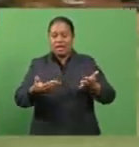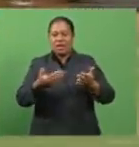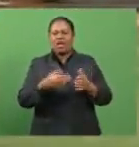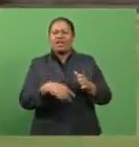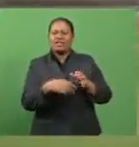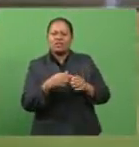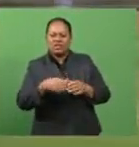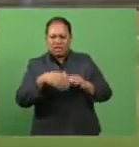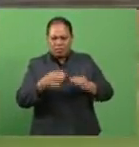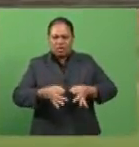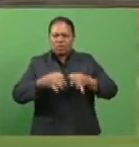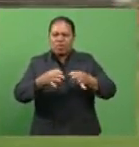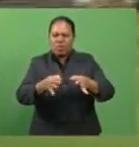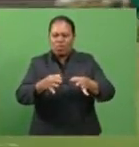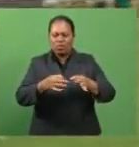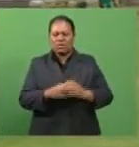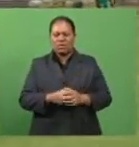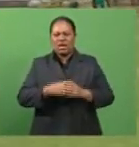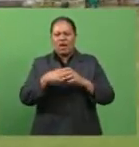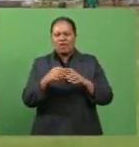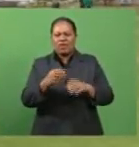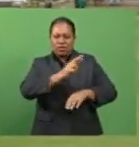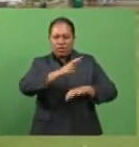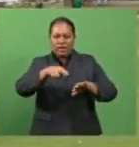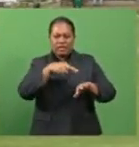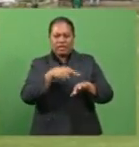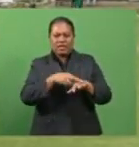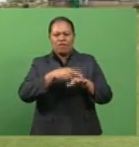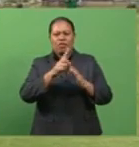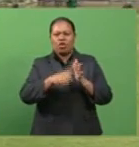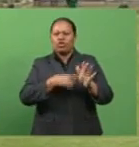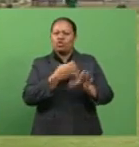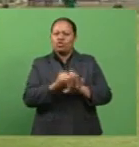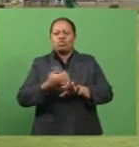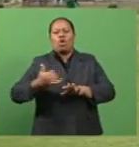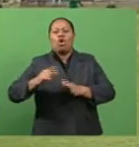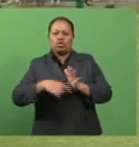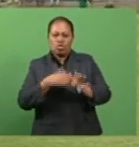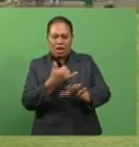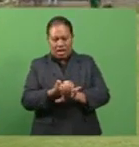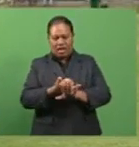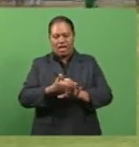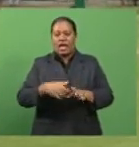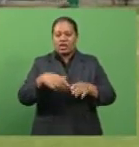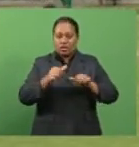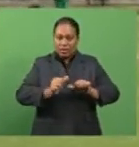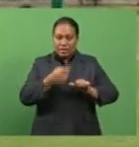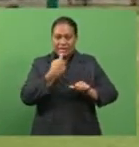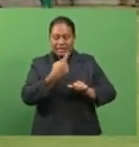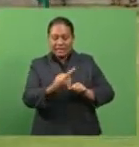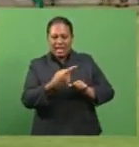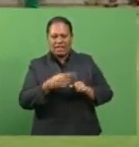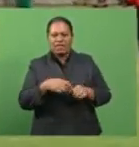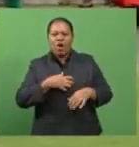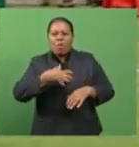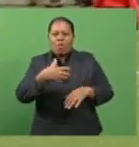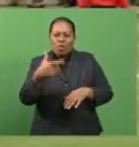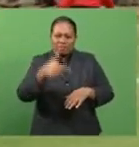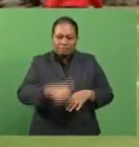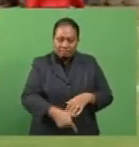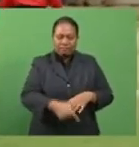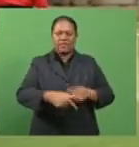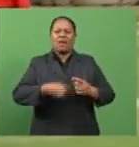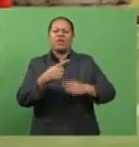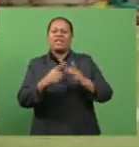has postponed the T20 regional qualifier schedule for June or July. Kondrote says until further notice from